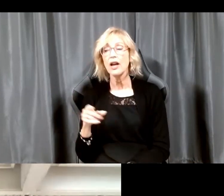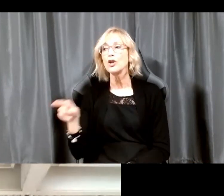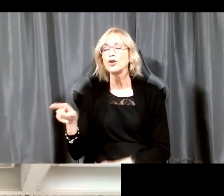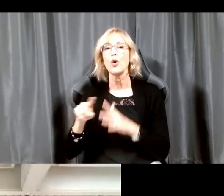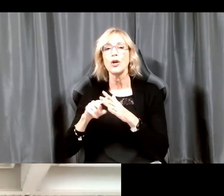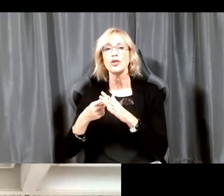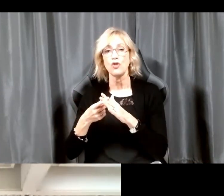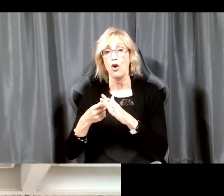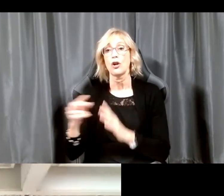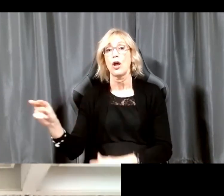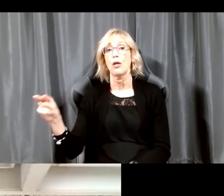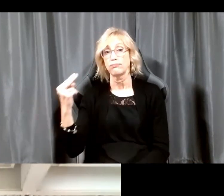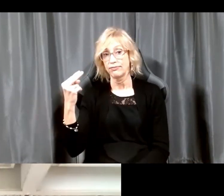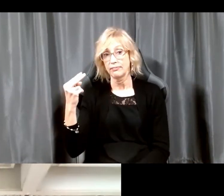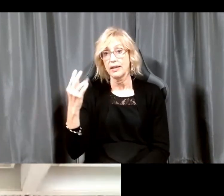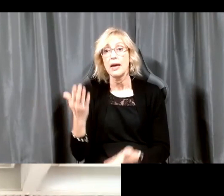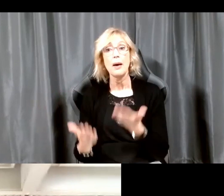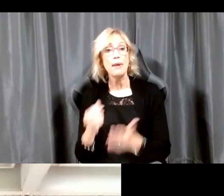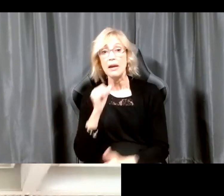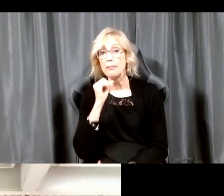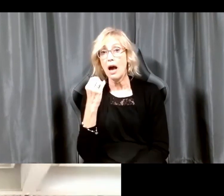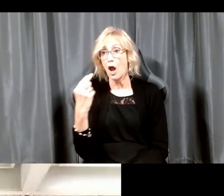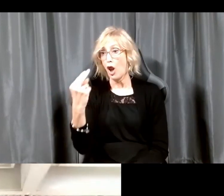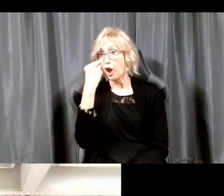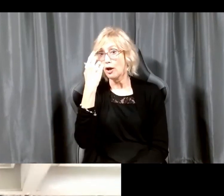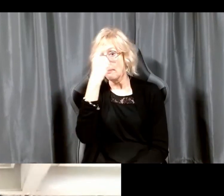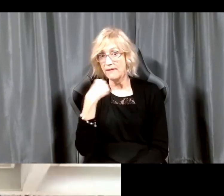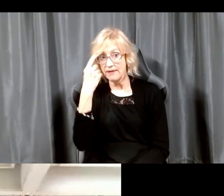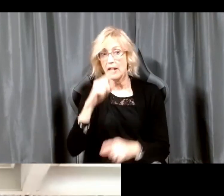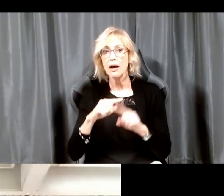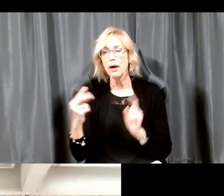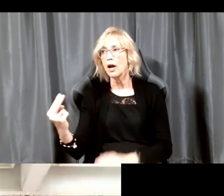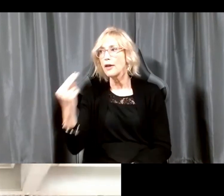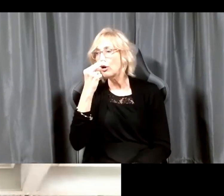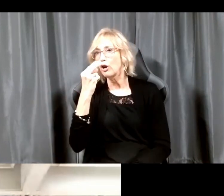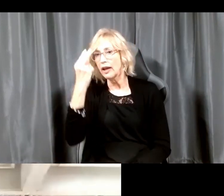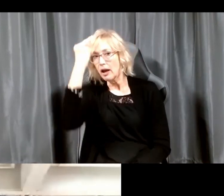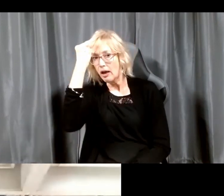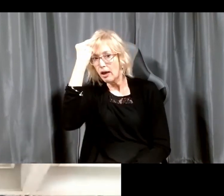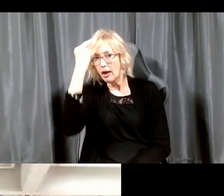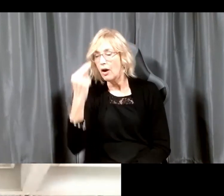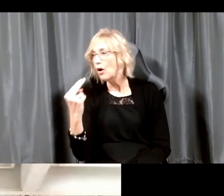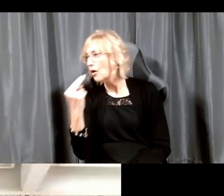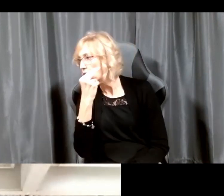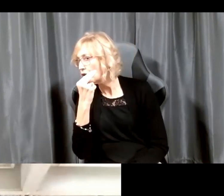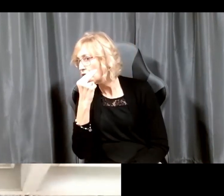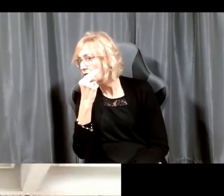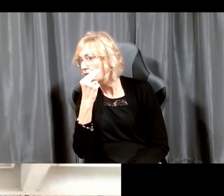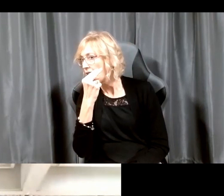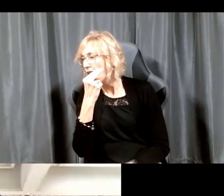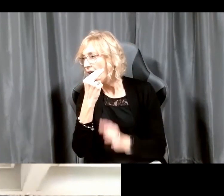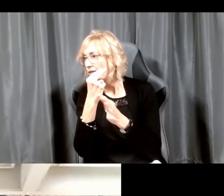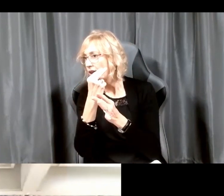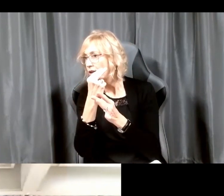looking. They may not be looking at my face, but they'll look at the object that's their favorite color. They'll look at the object, and then slowly